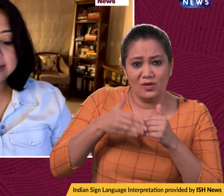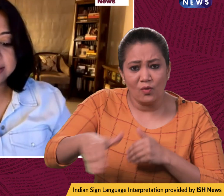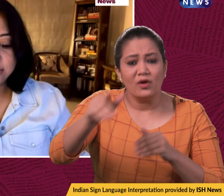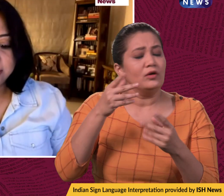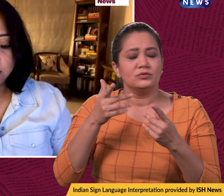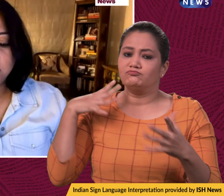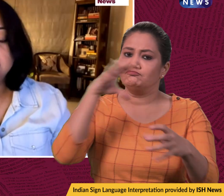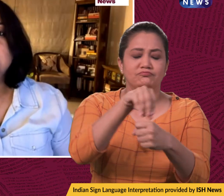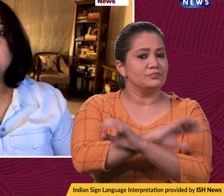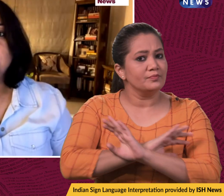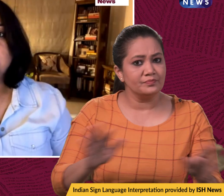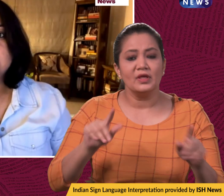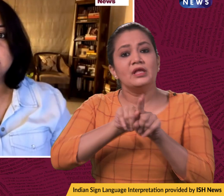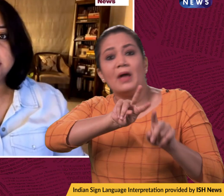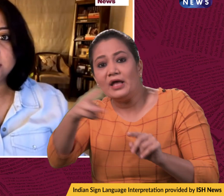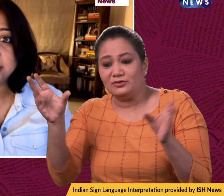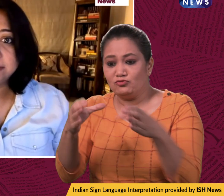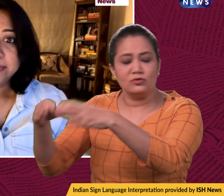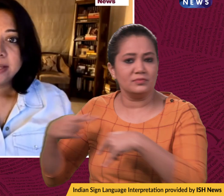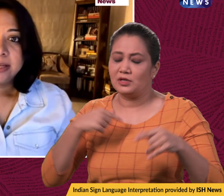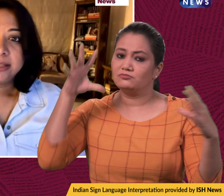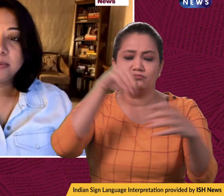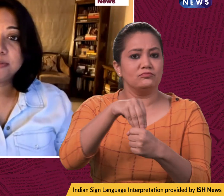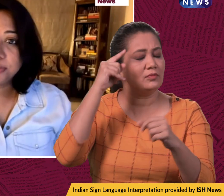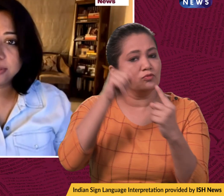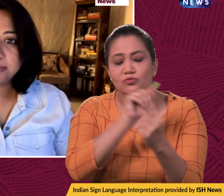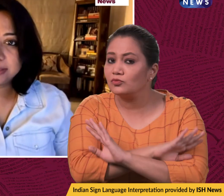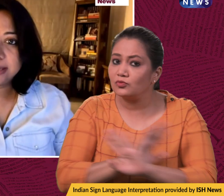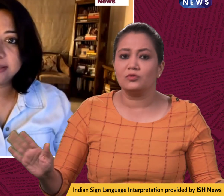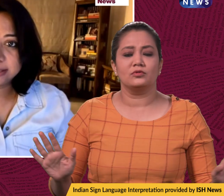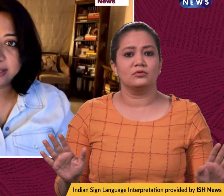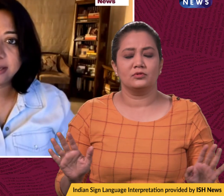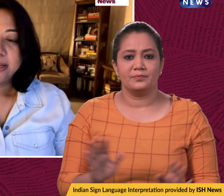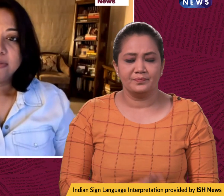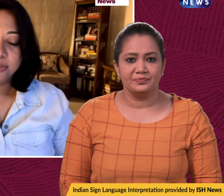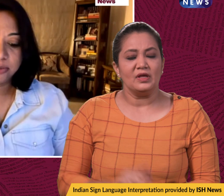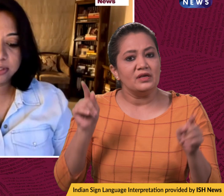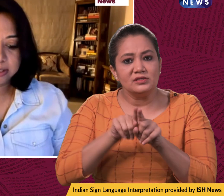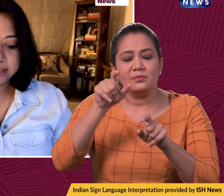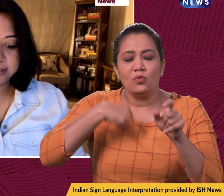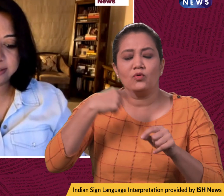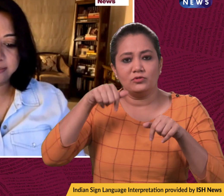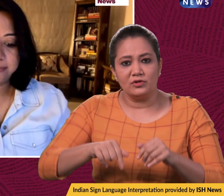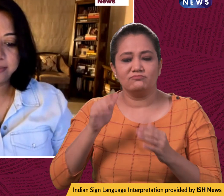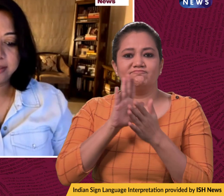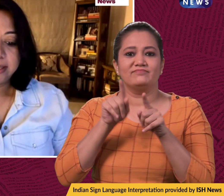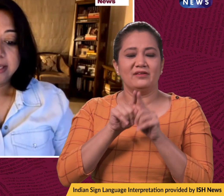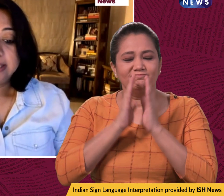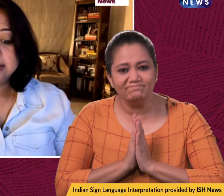Six other tribal groups said they will not participate as well. There was a funeral that was held today for those deceased.